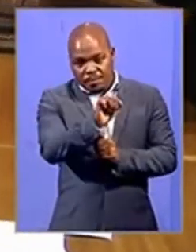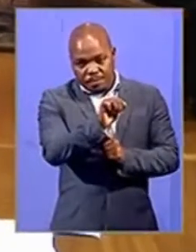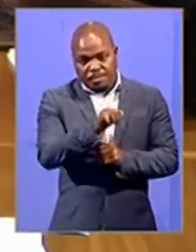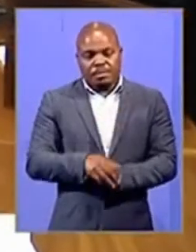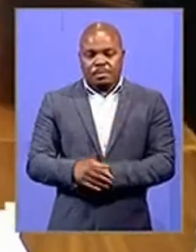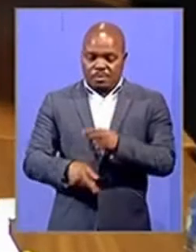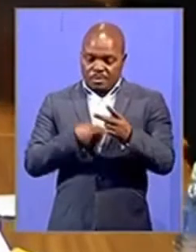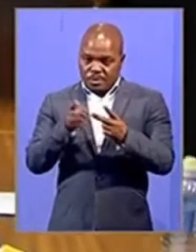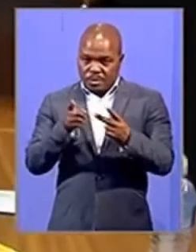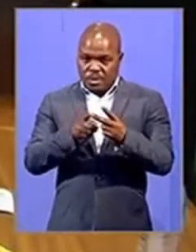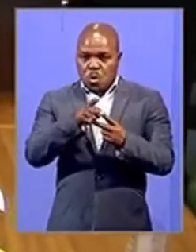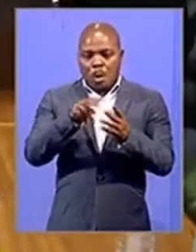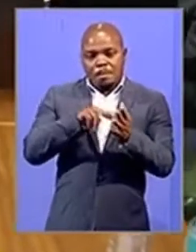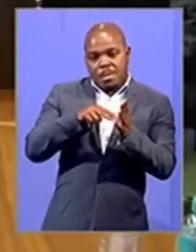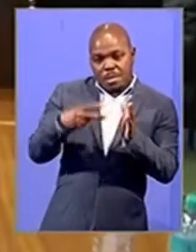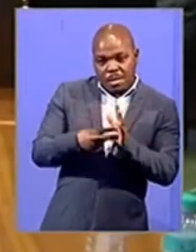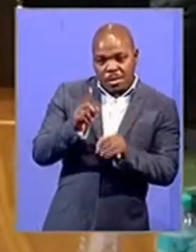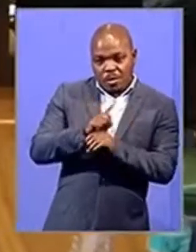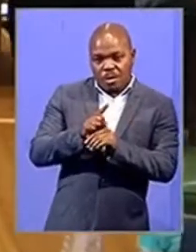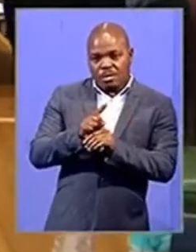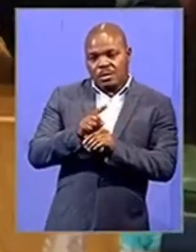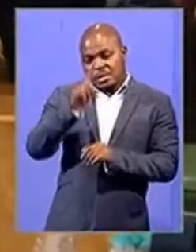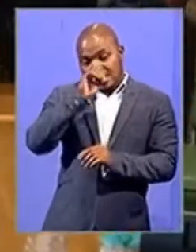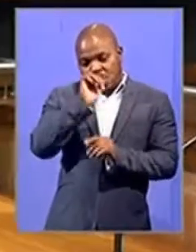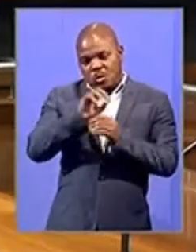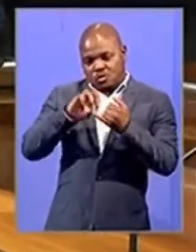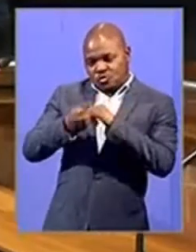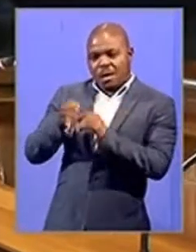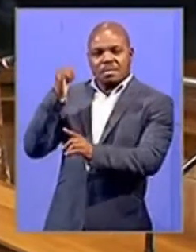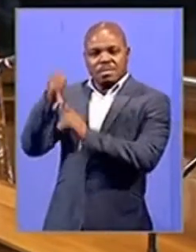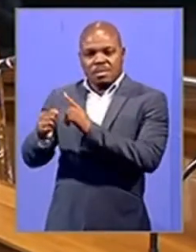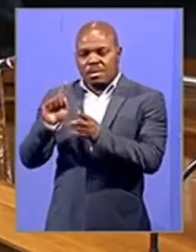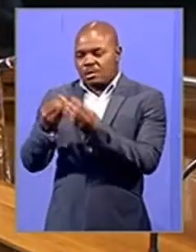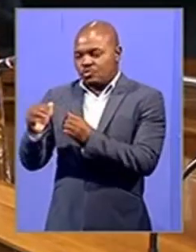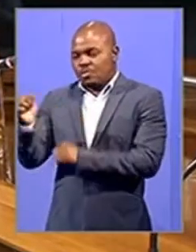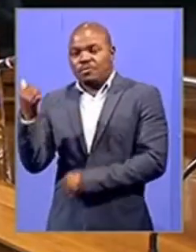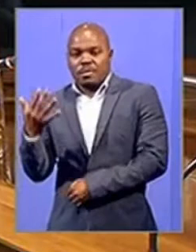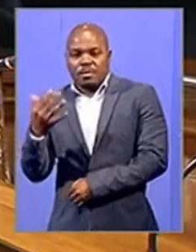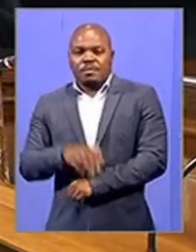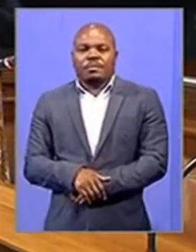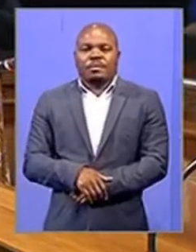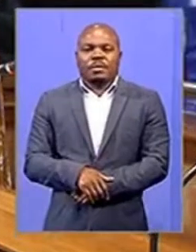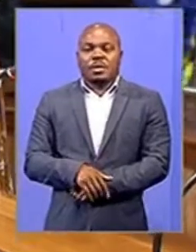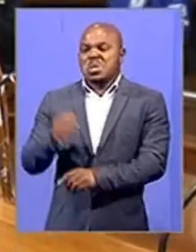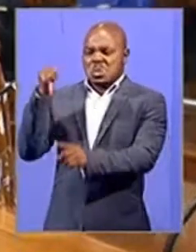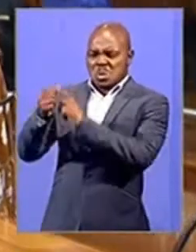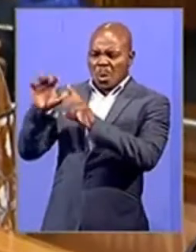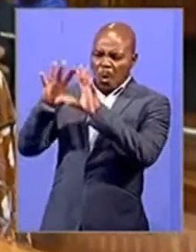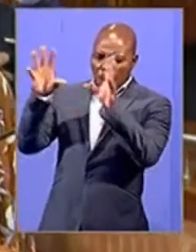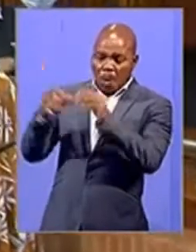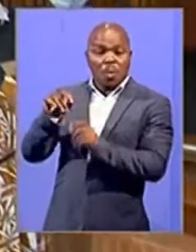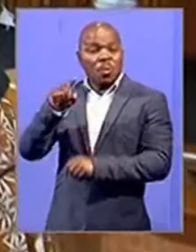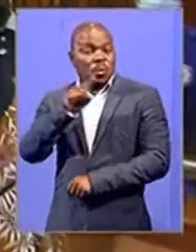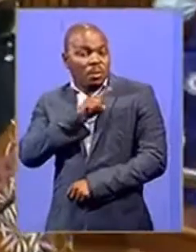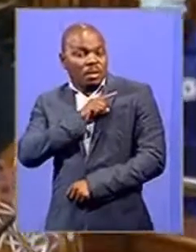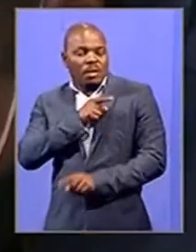lebanwe ke tatofatso ya go loga lemena la go bolaya mogolowe le bana ba gagwe ba batlhano. Lebaka la dipolao tsotlhe tseno e